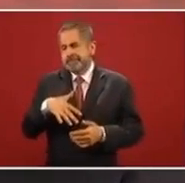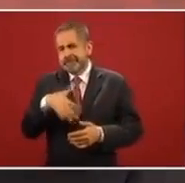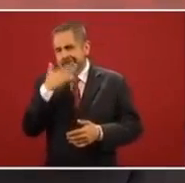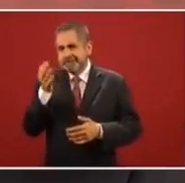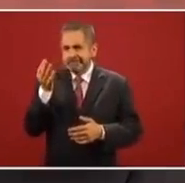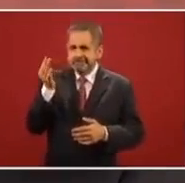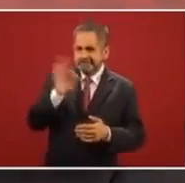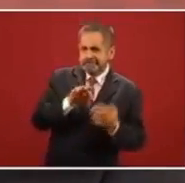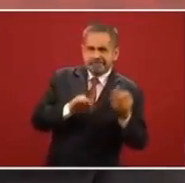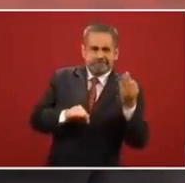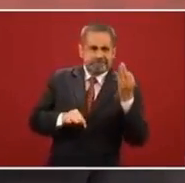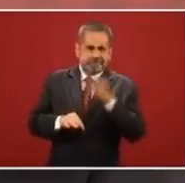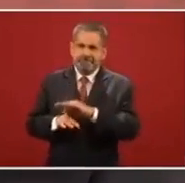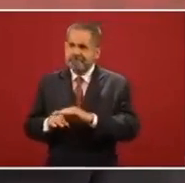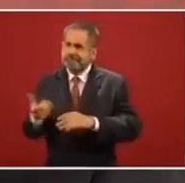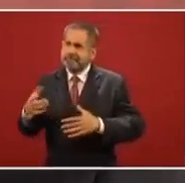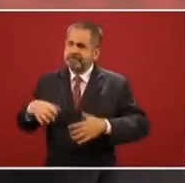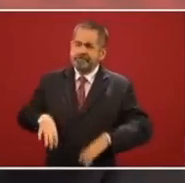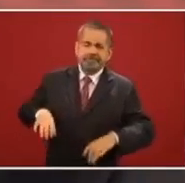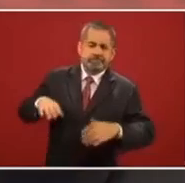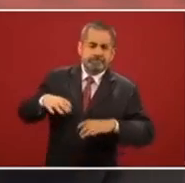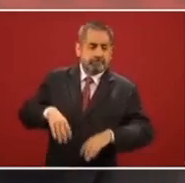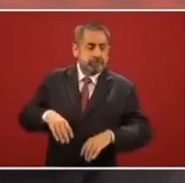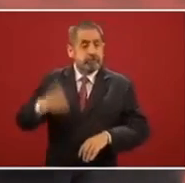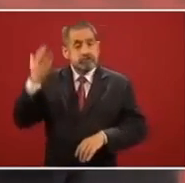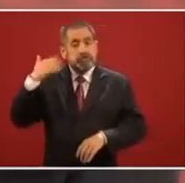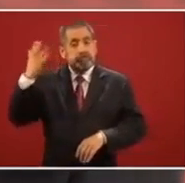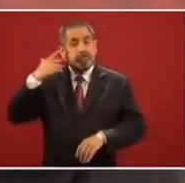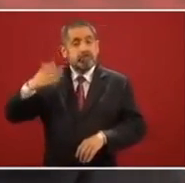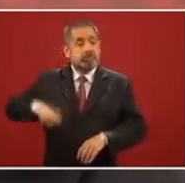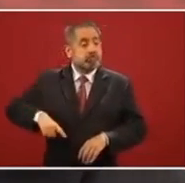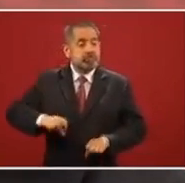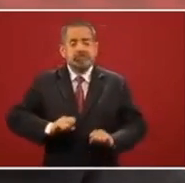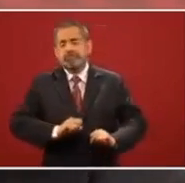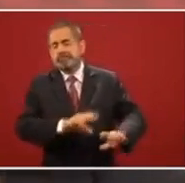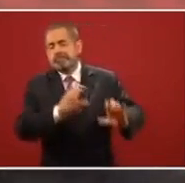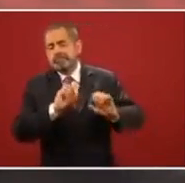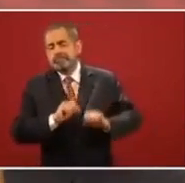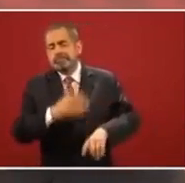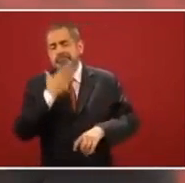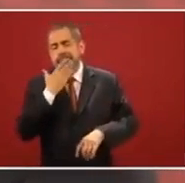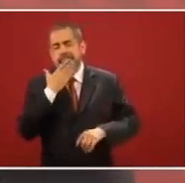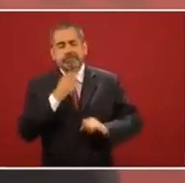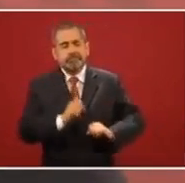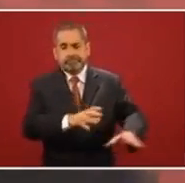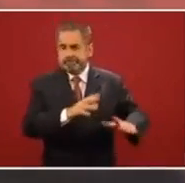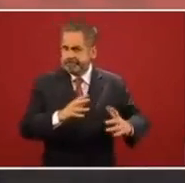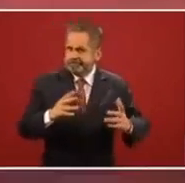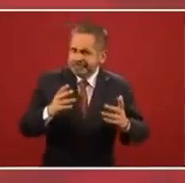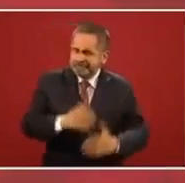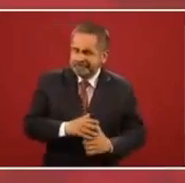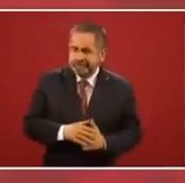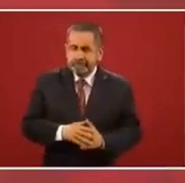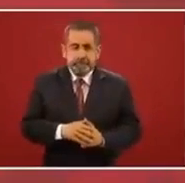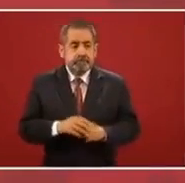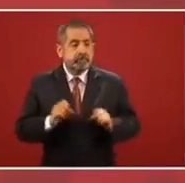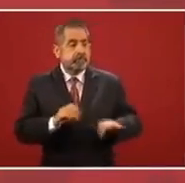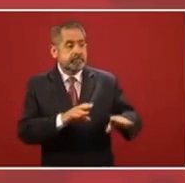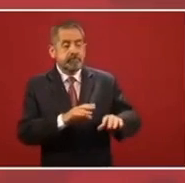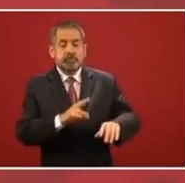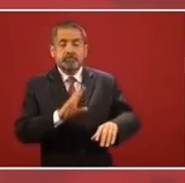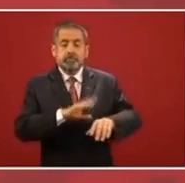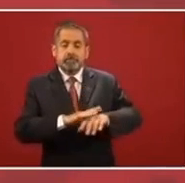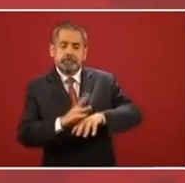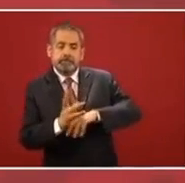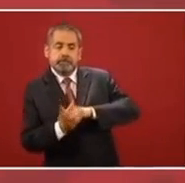case of a la hacienda defrauding the public, y se les permitía. and it was permitted Porque ellos ayudaban, financiaban